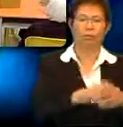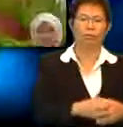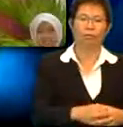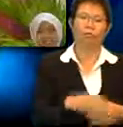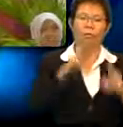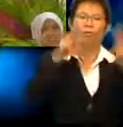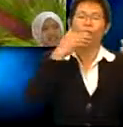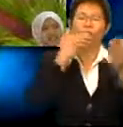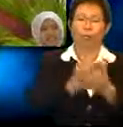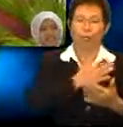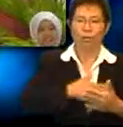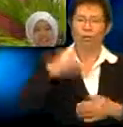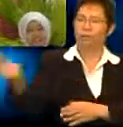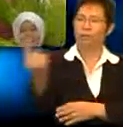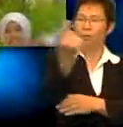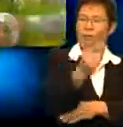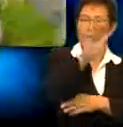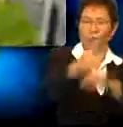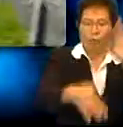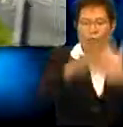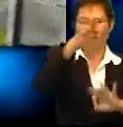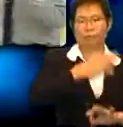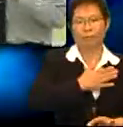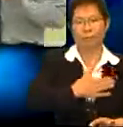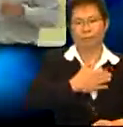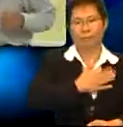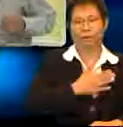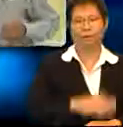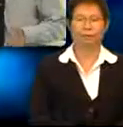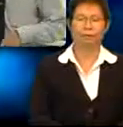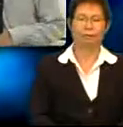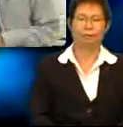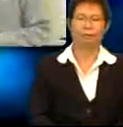findings. All right. Very good. Please come forward and present your findings.